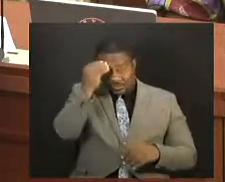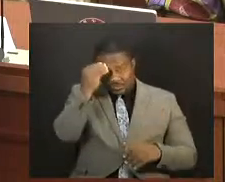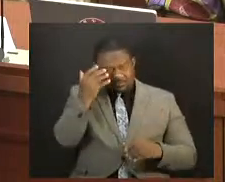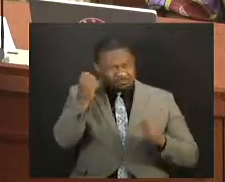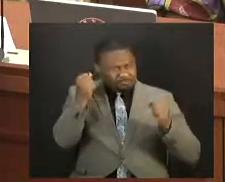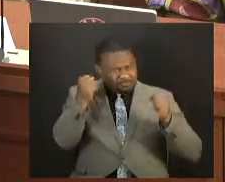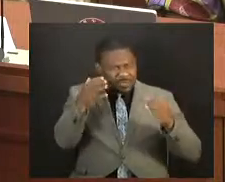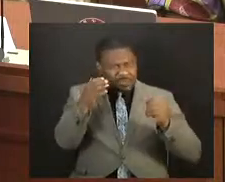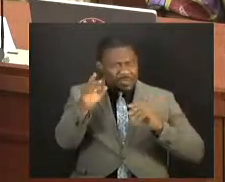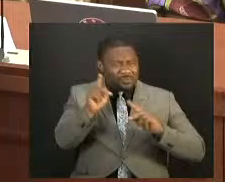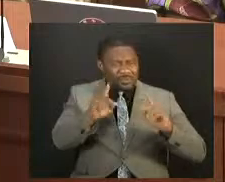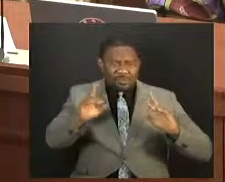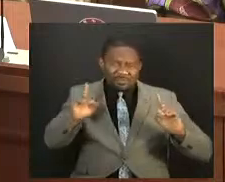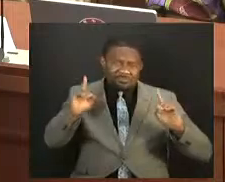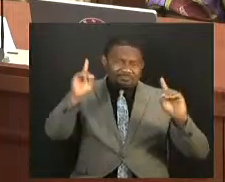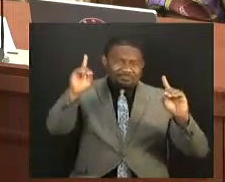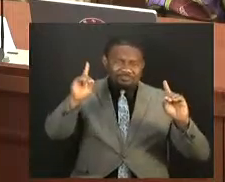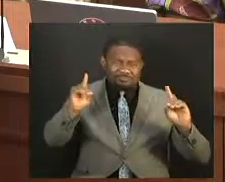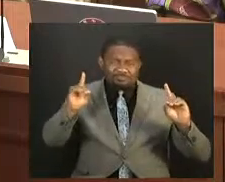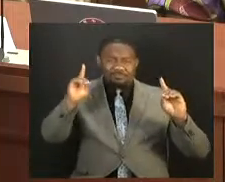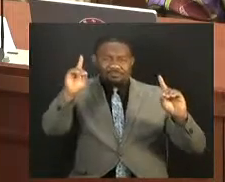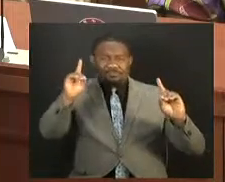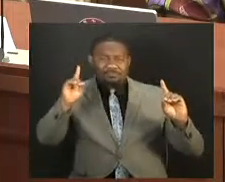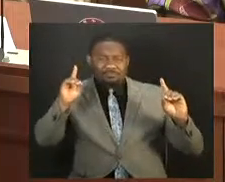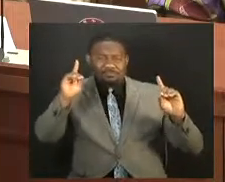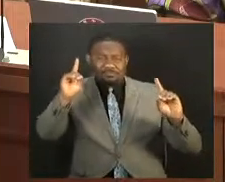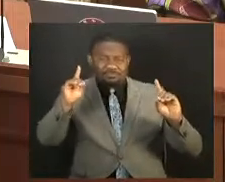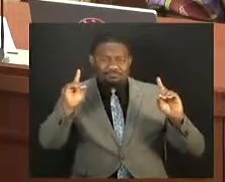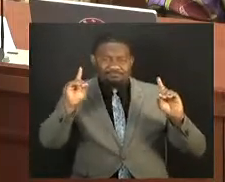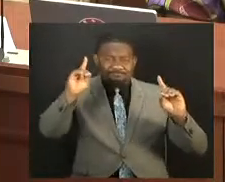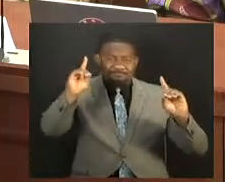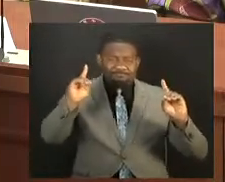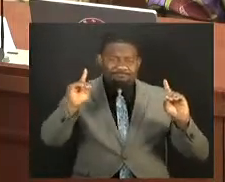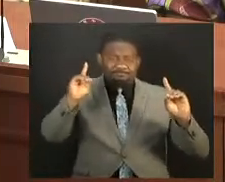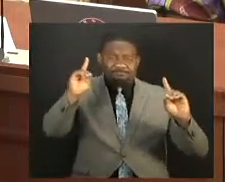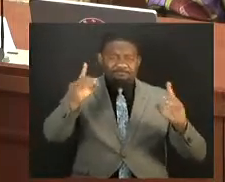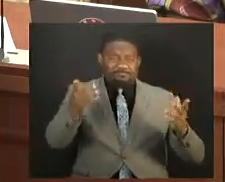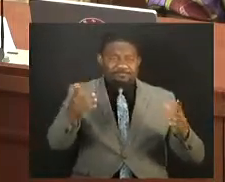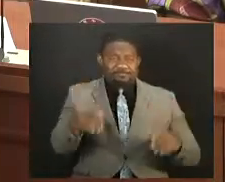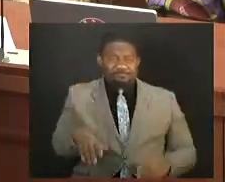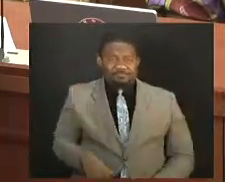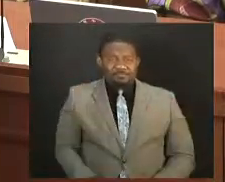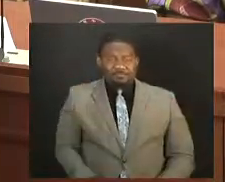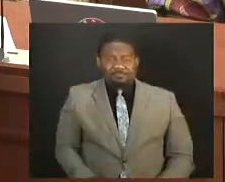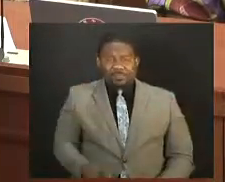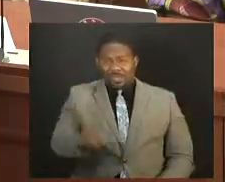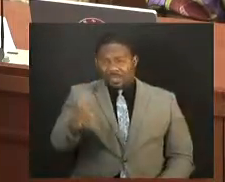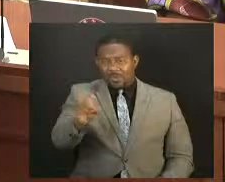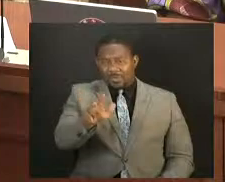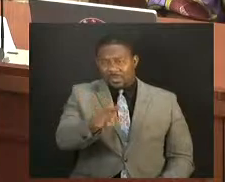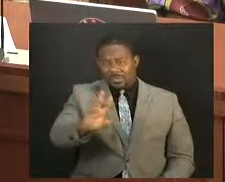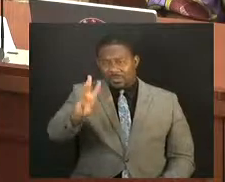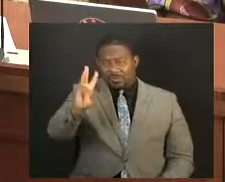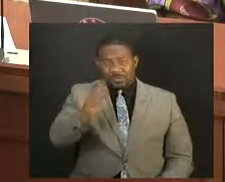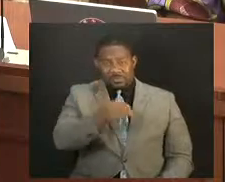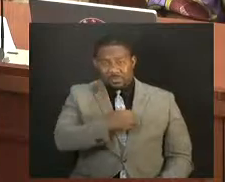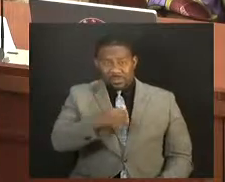this country. In fact, this House, about 136 members of parliament